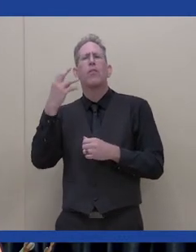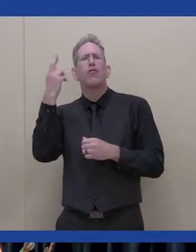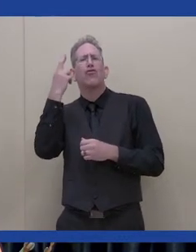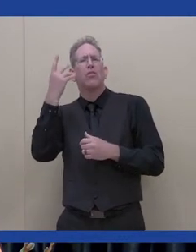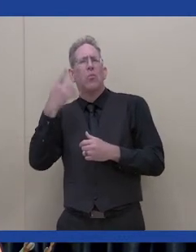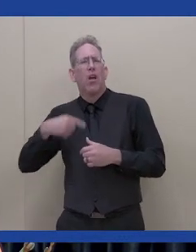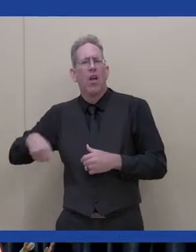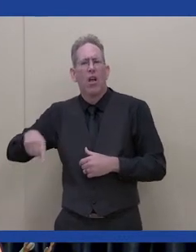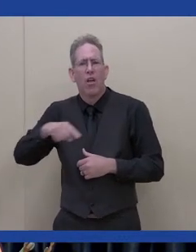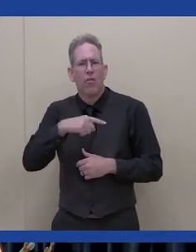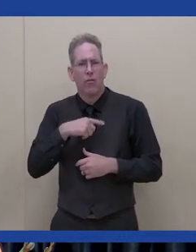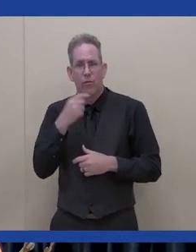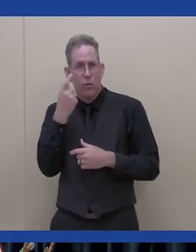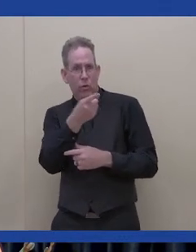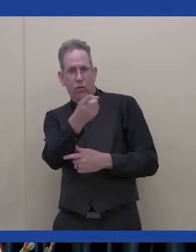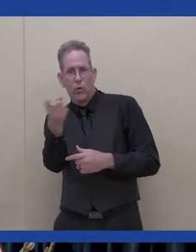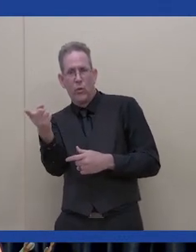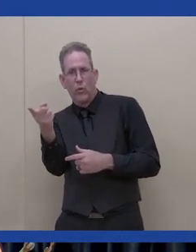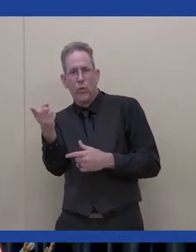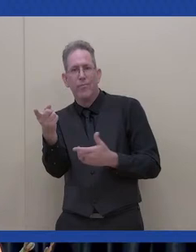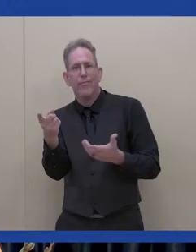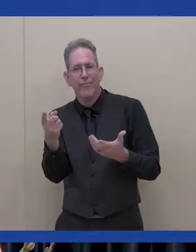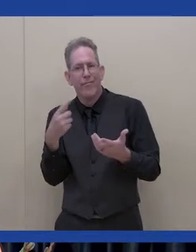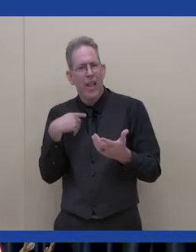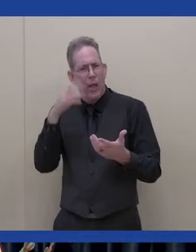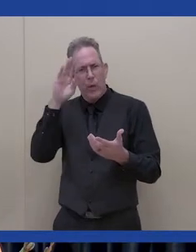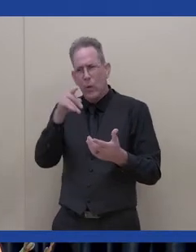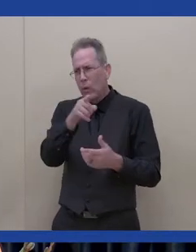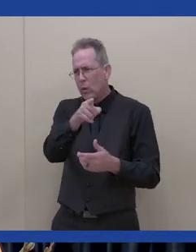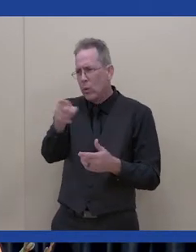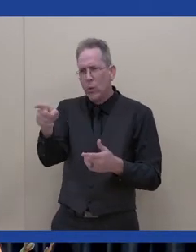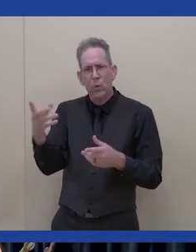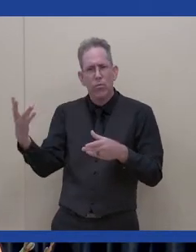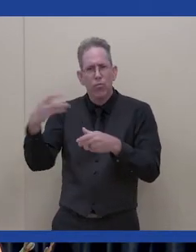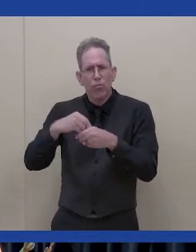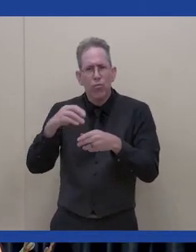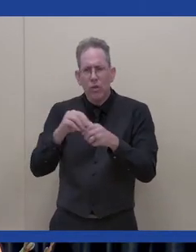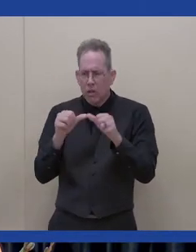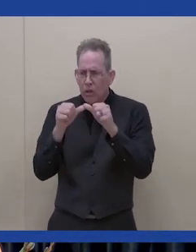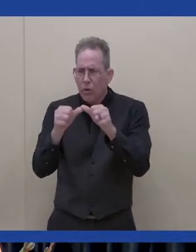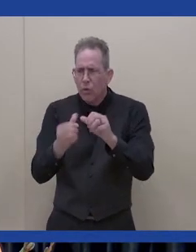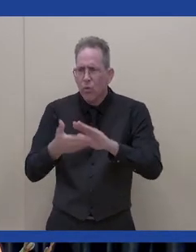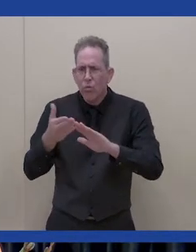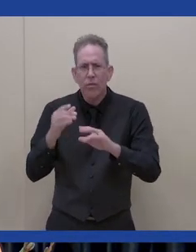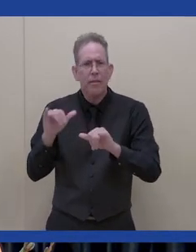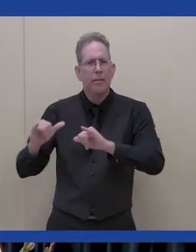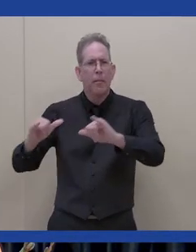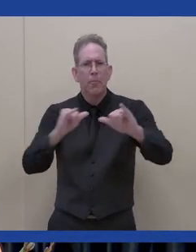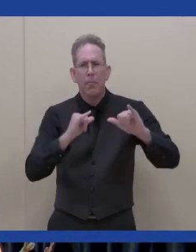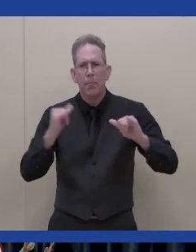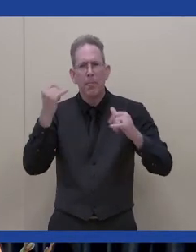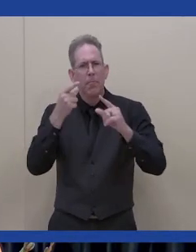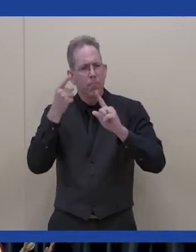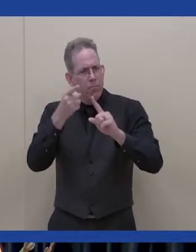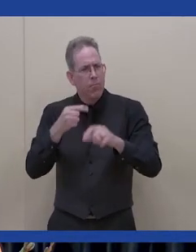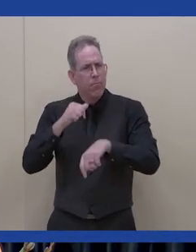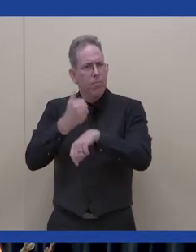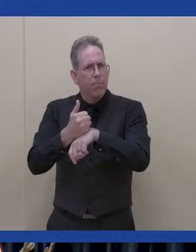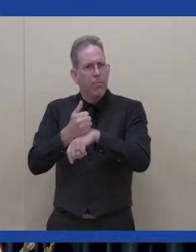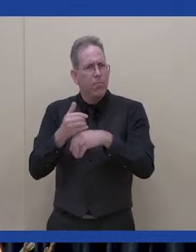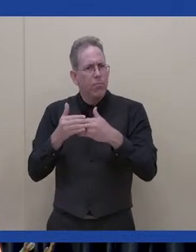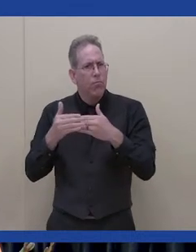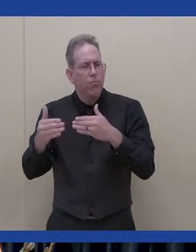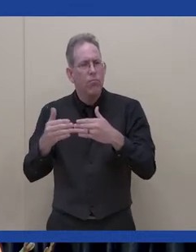council president is I know that he will carry on the high standards that we have set and expect of our city